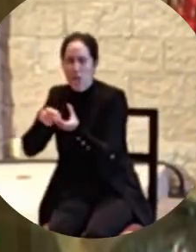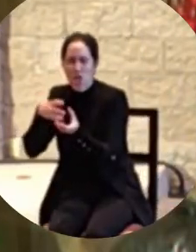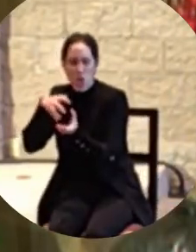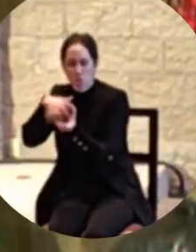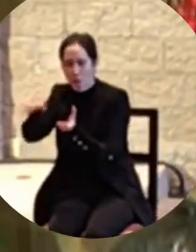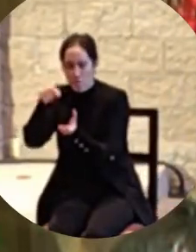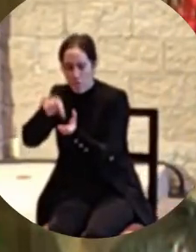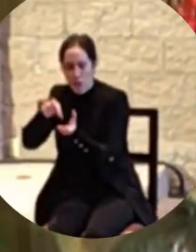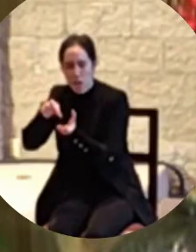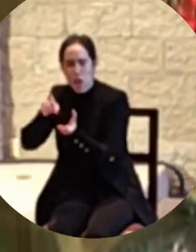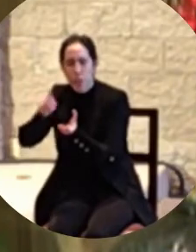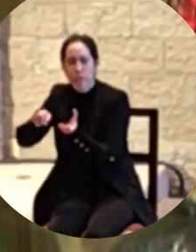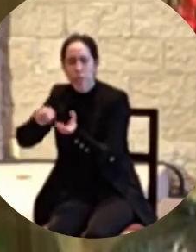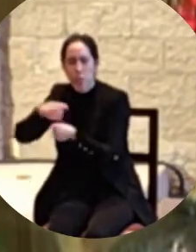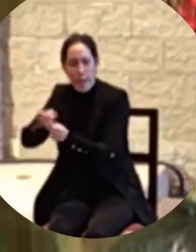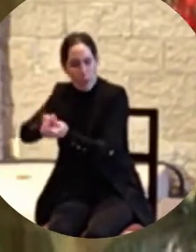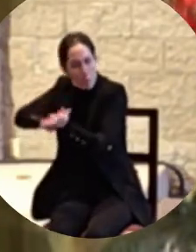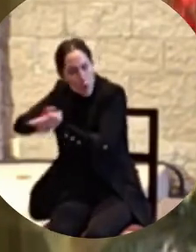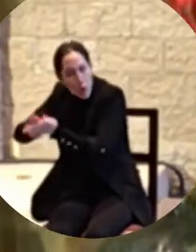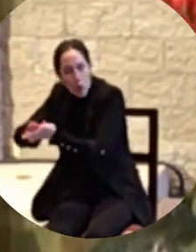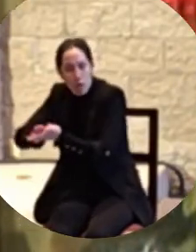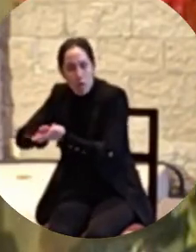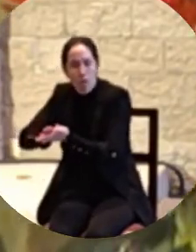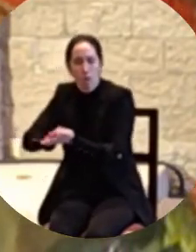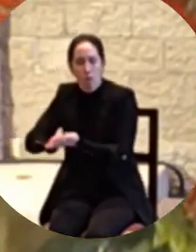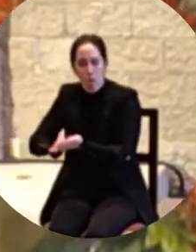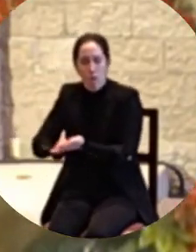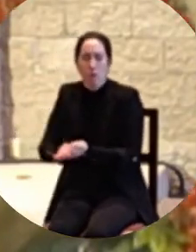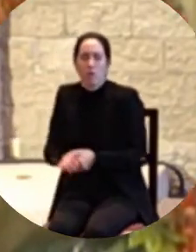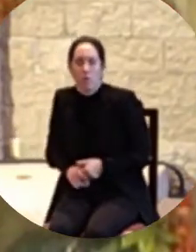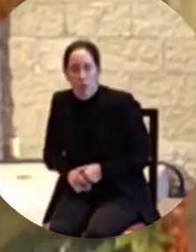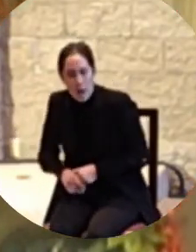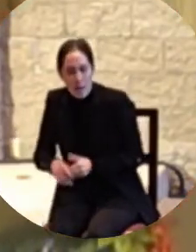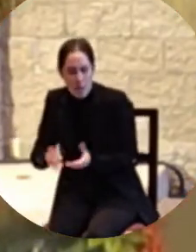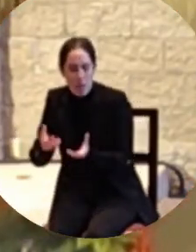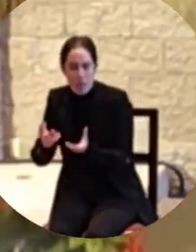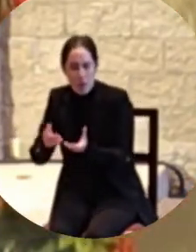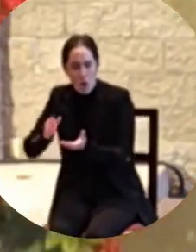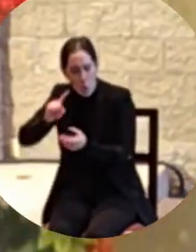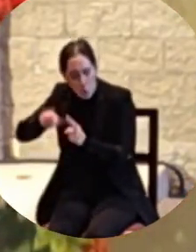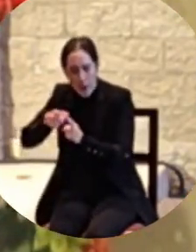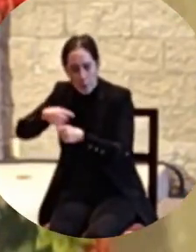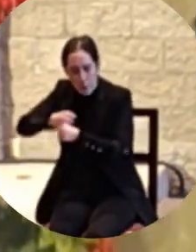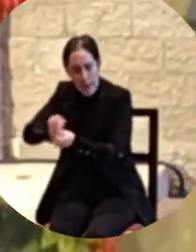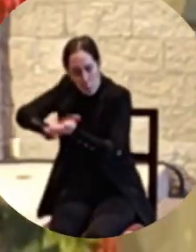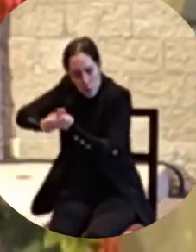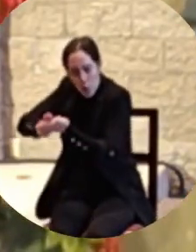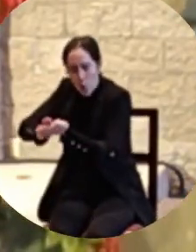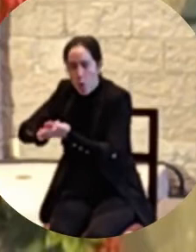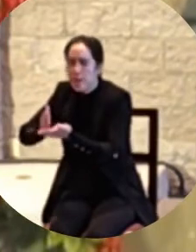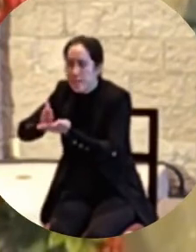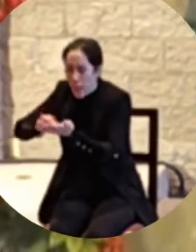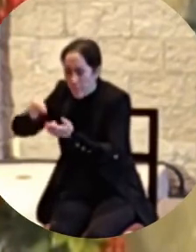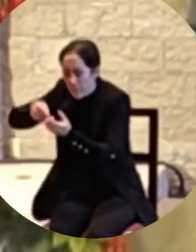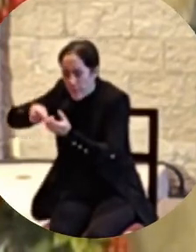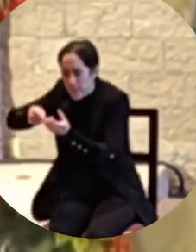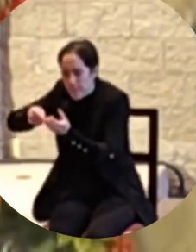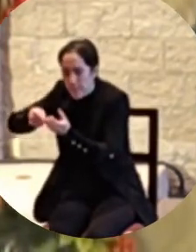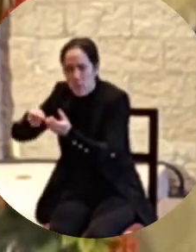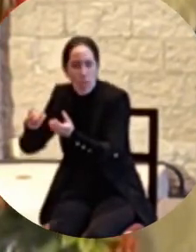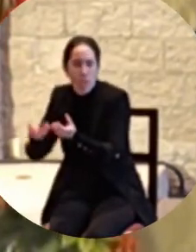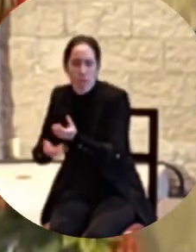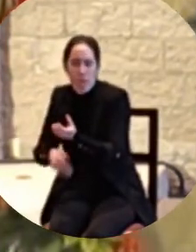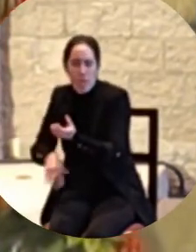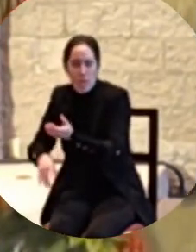so when we feel like that we're going through this hell of suffering, there's something that's coming out of us that we no longer